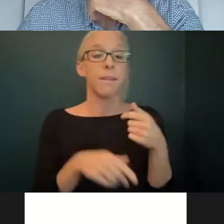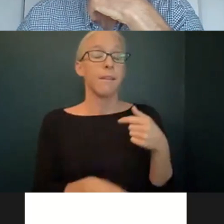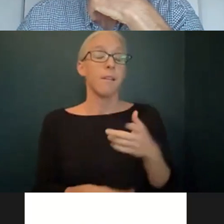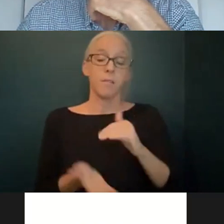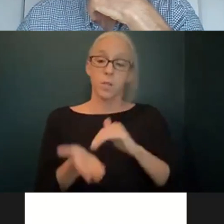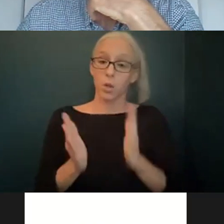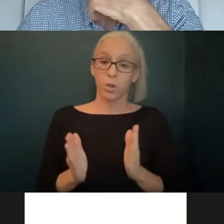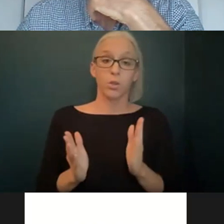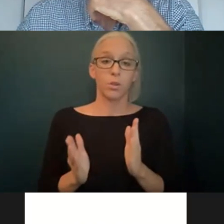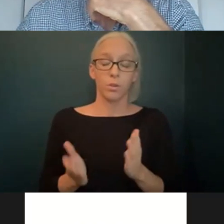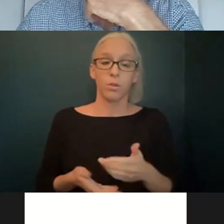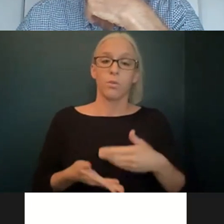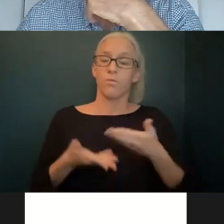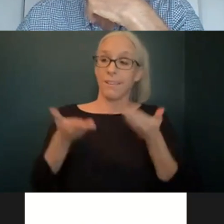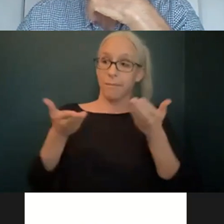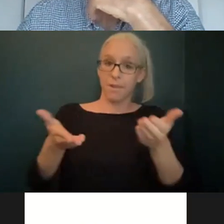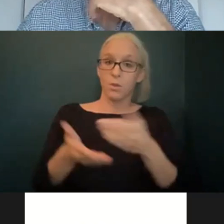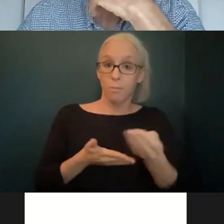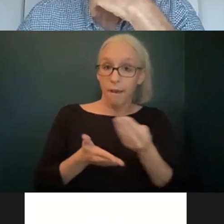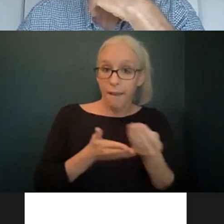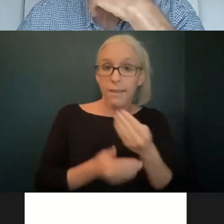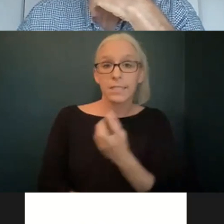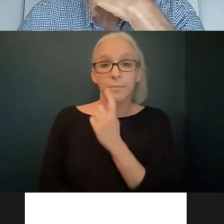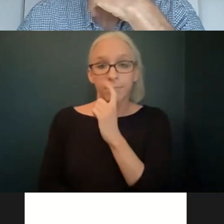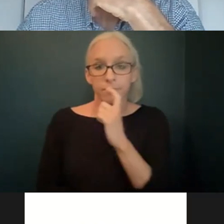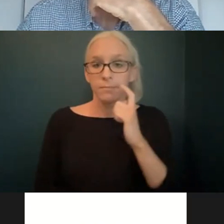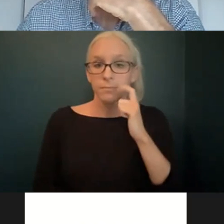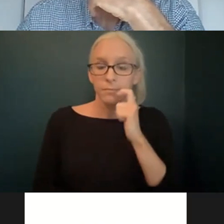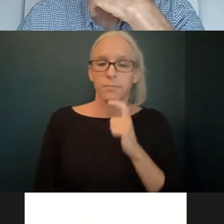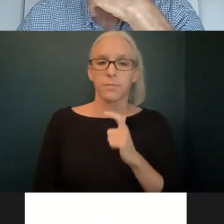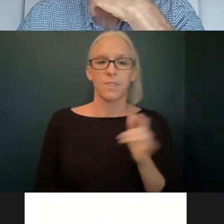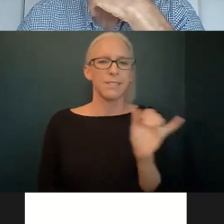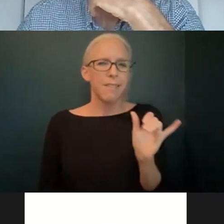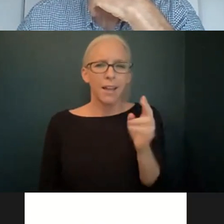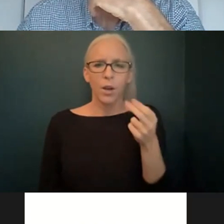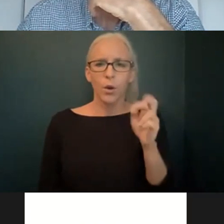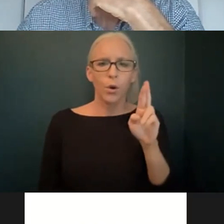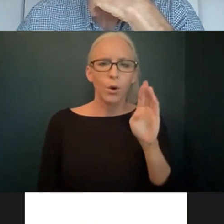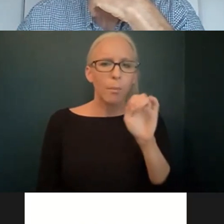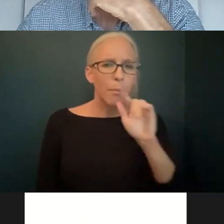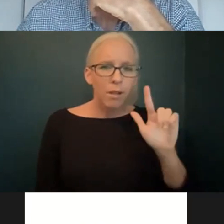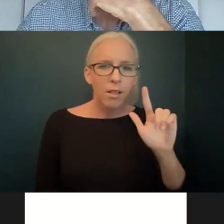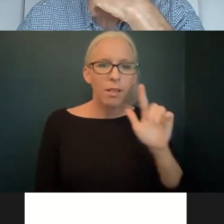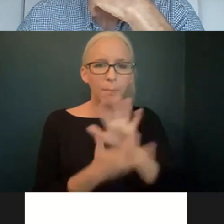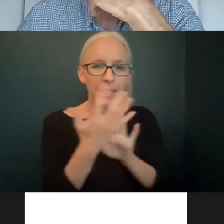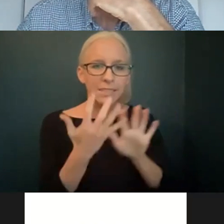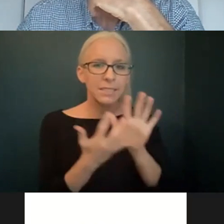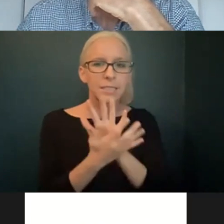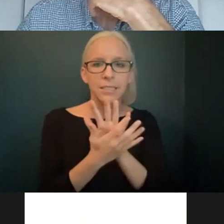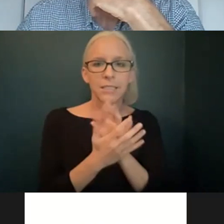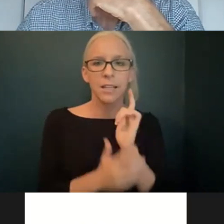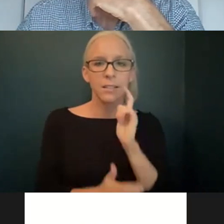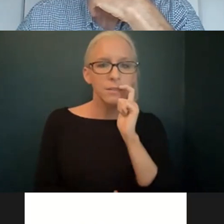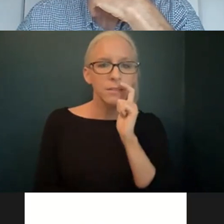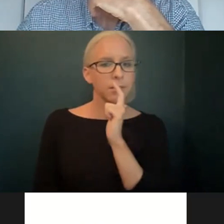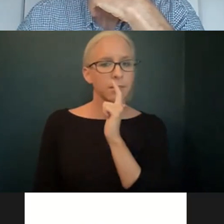spray. And I'm not sure if it's the same one. He was explaining that it's like an herbal mix, and that like when you spray